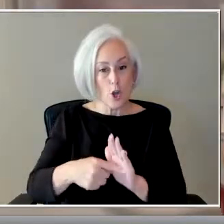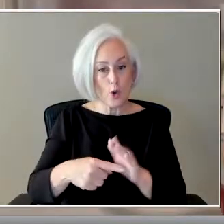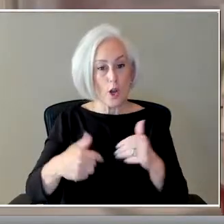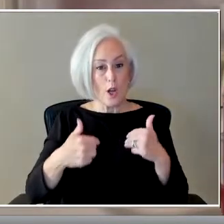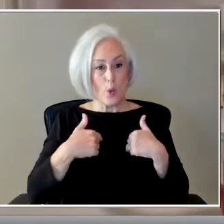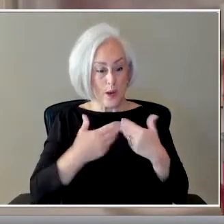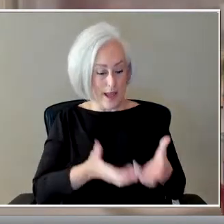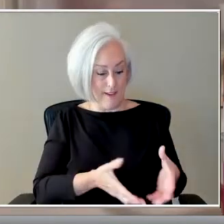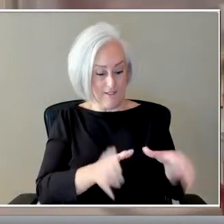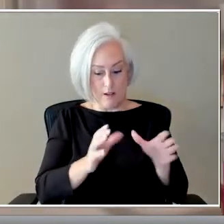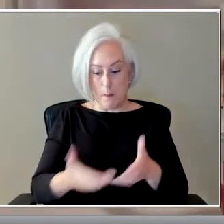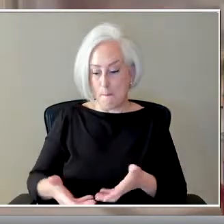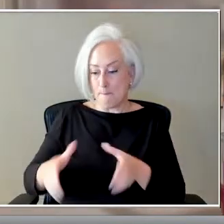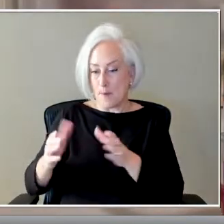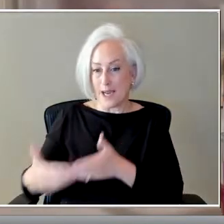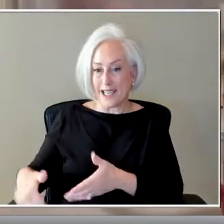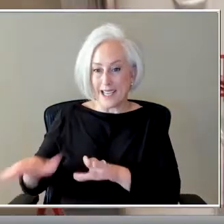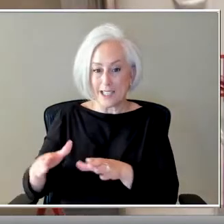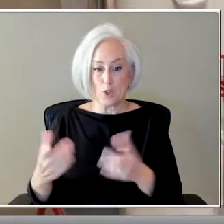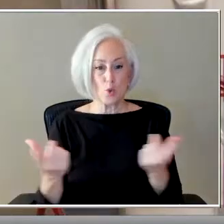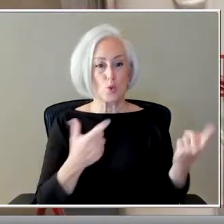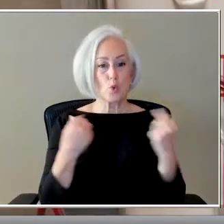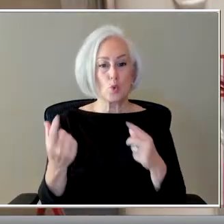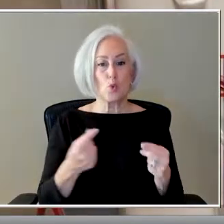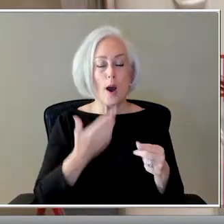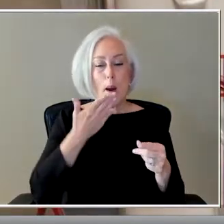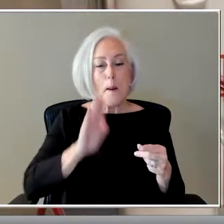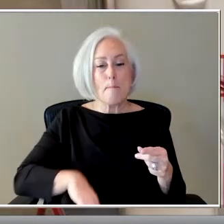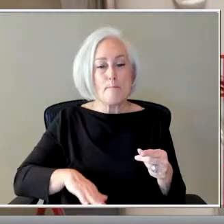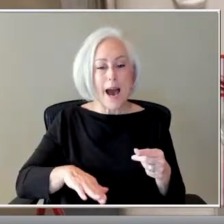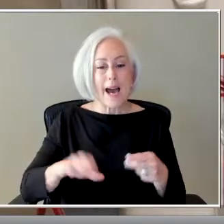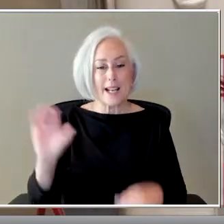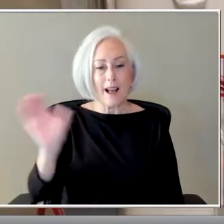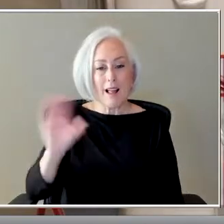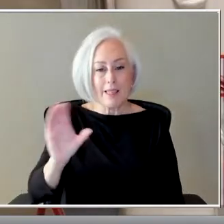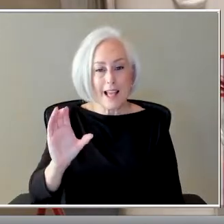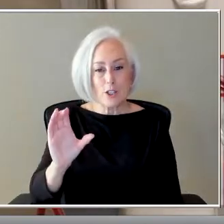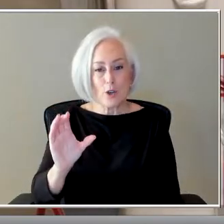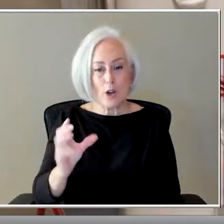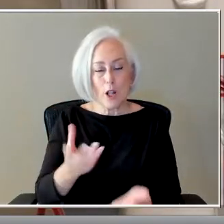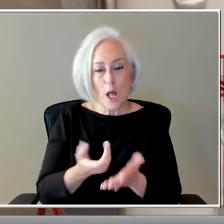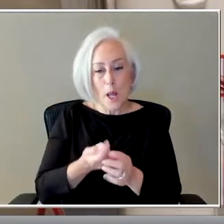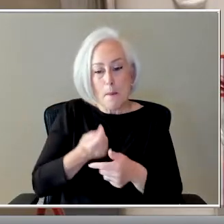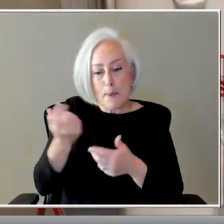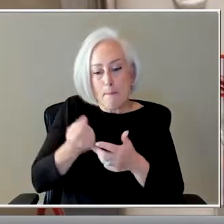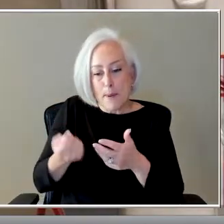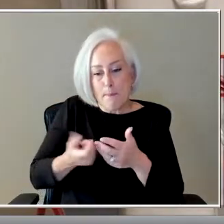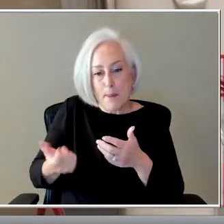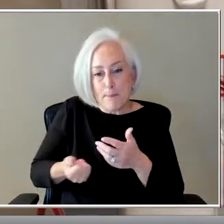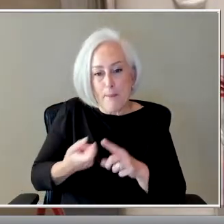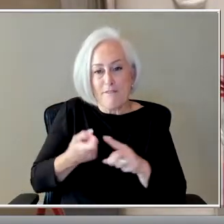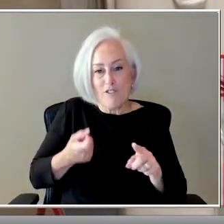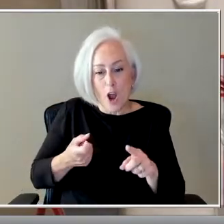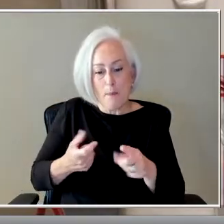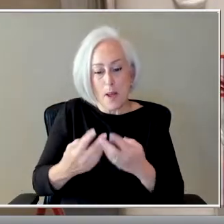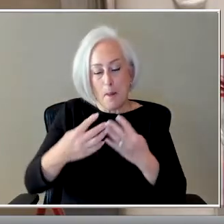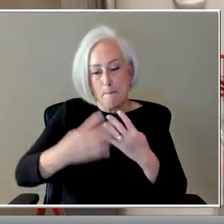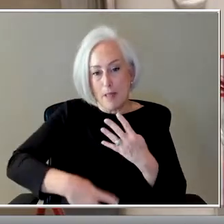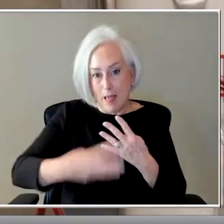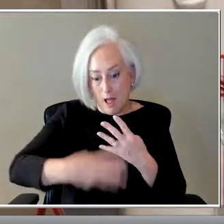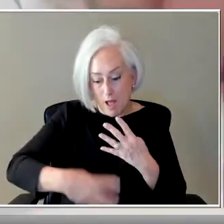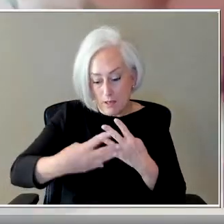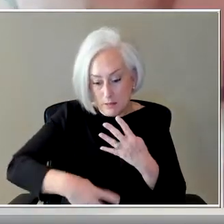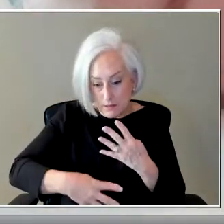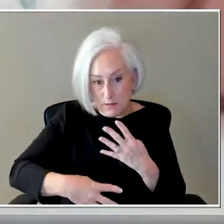it's removing the bad cholesterol from that little girl Aubrey's blood and putting it into a bucket, then putting back the clean blood into the body,